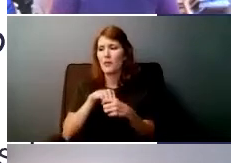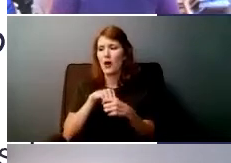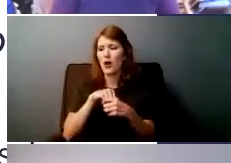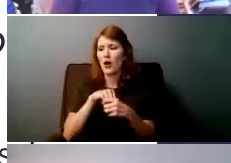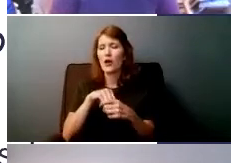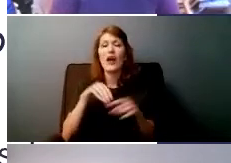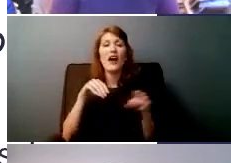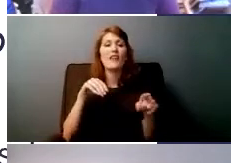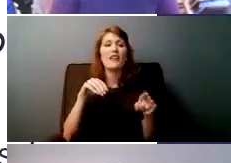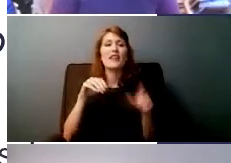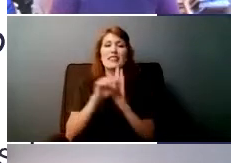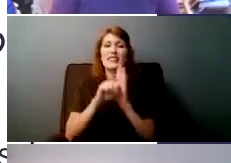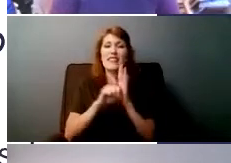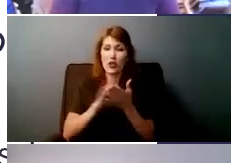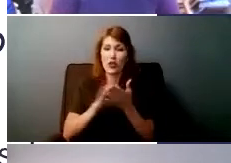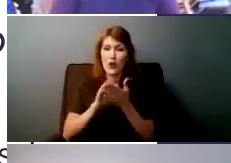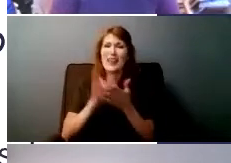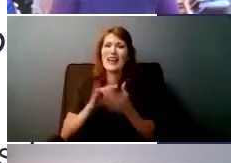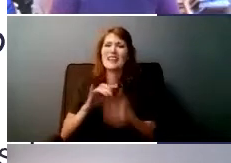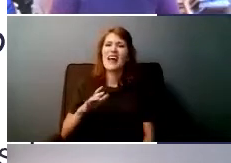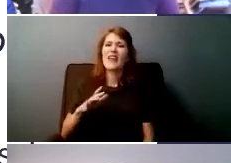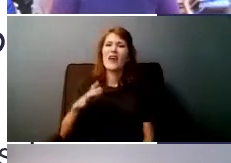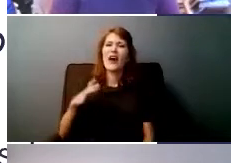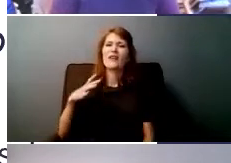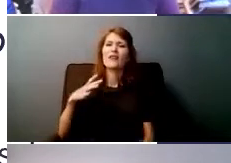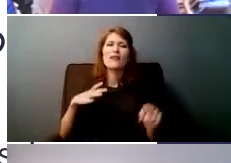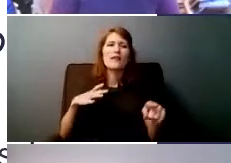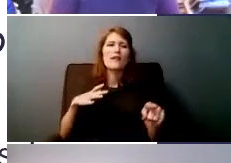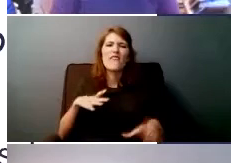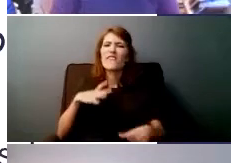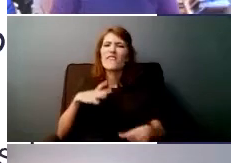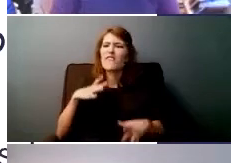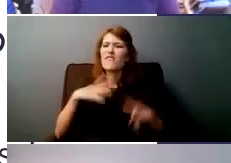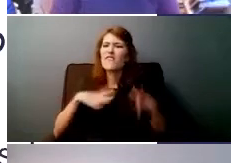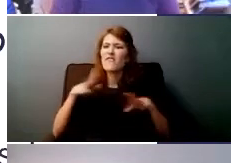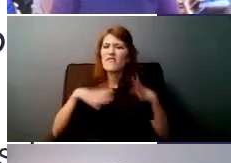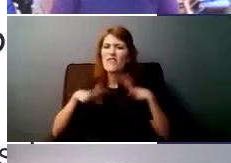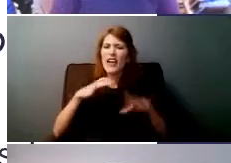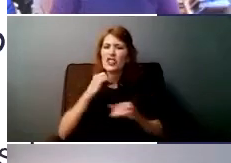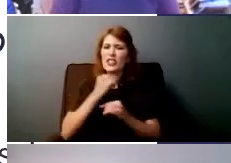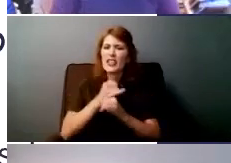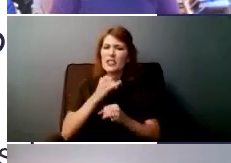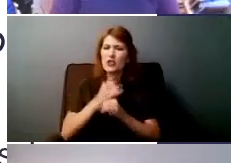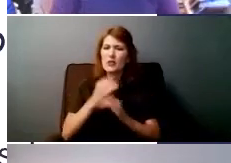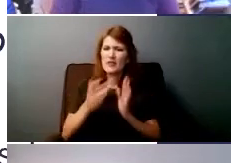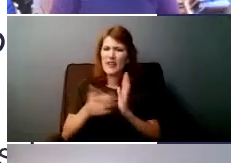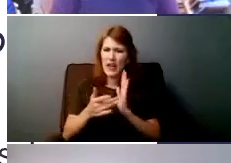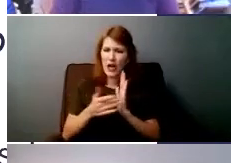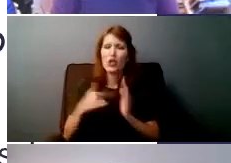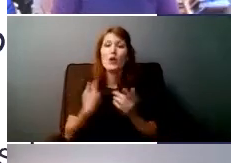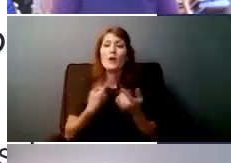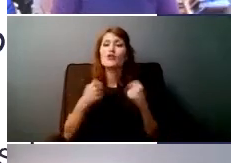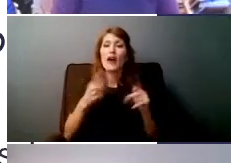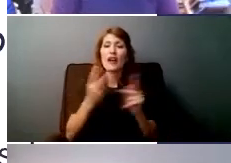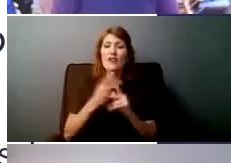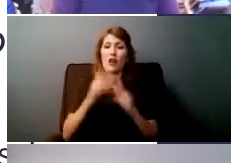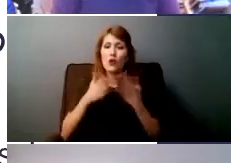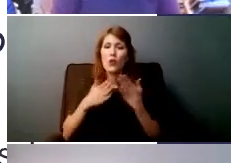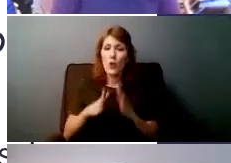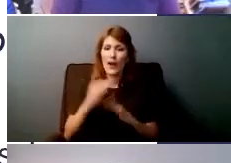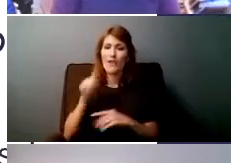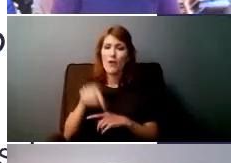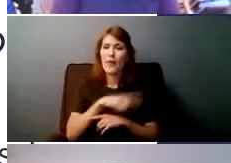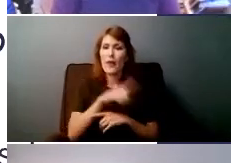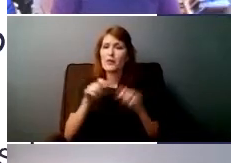Fashion Institute of Technology. And we tried to figure out what would be a great way for them to be able to do this in